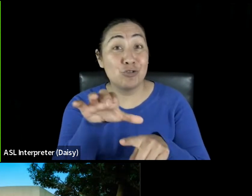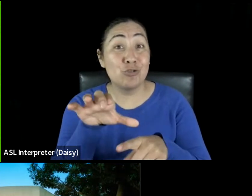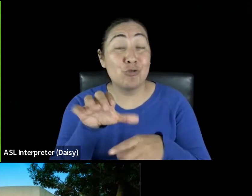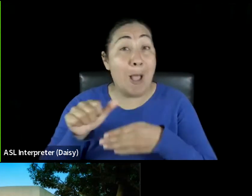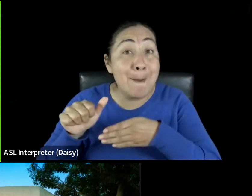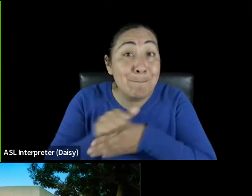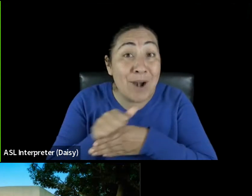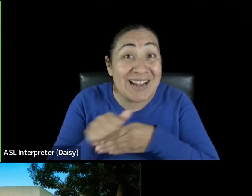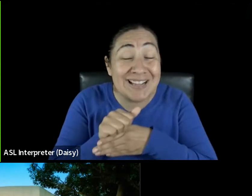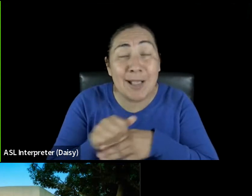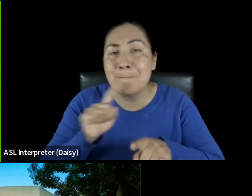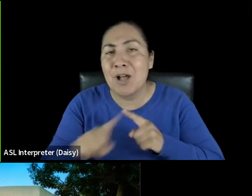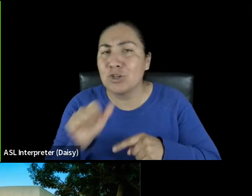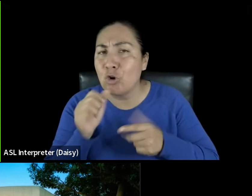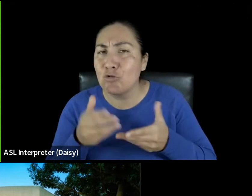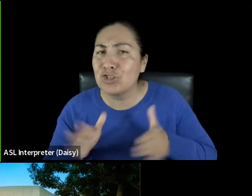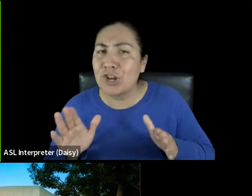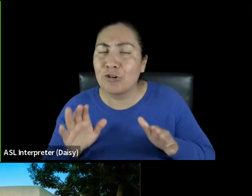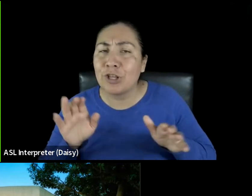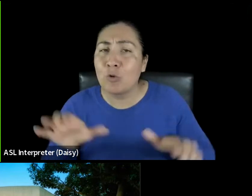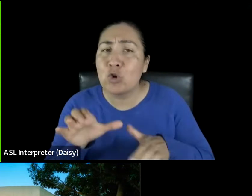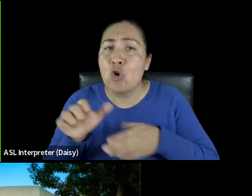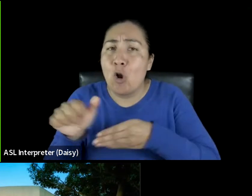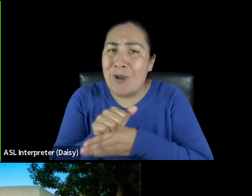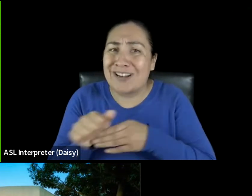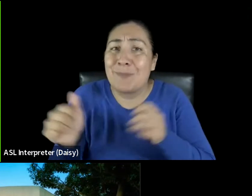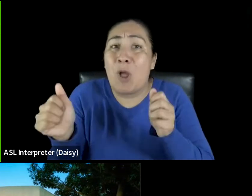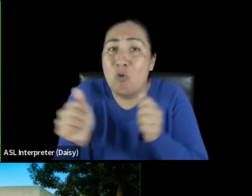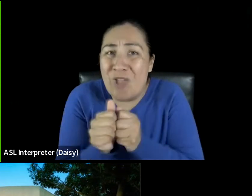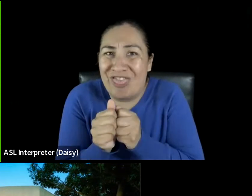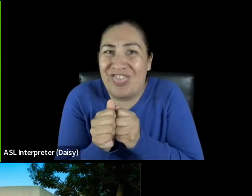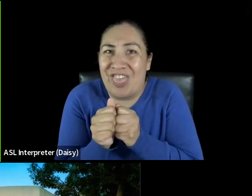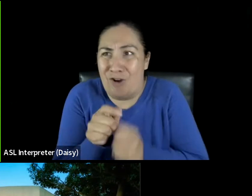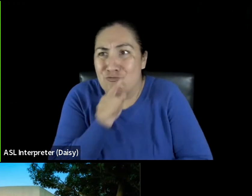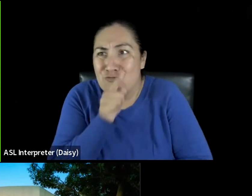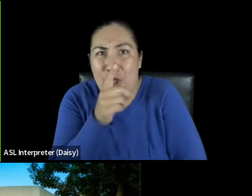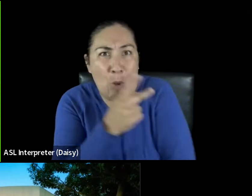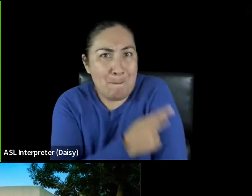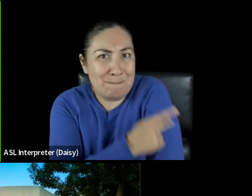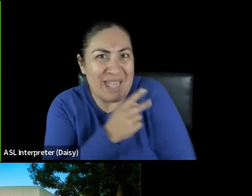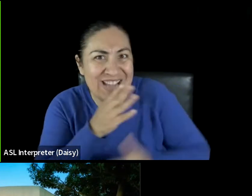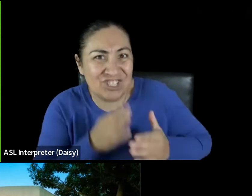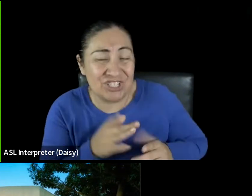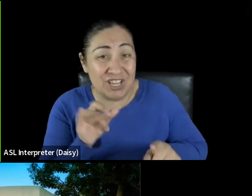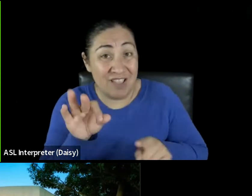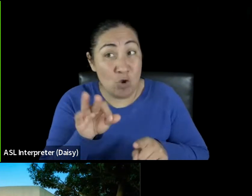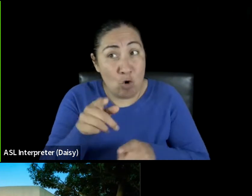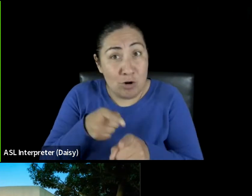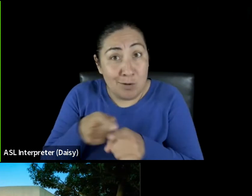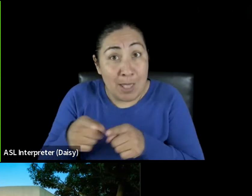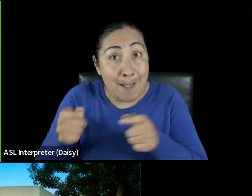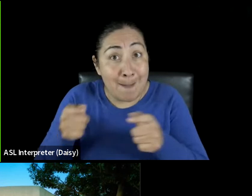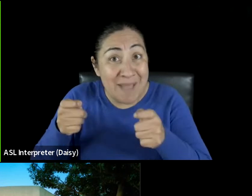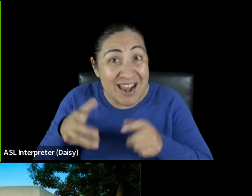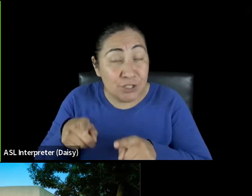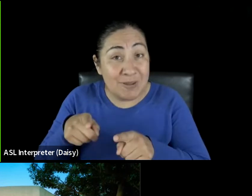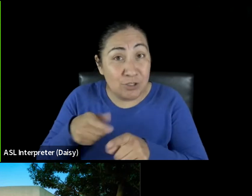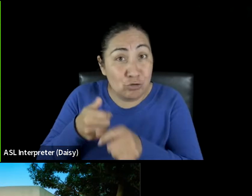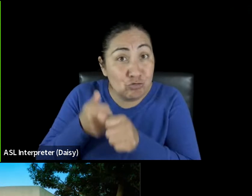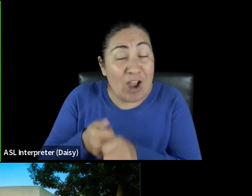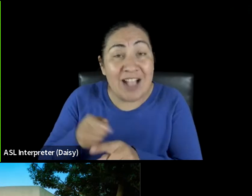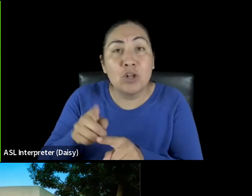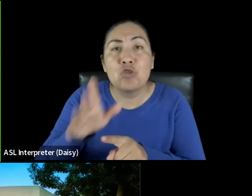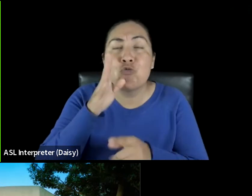generally do a practicum with patients. So if you're in the management track, you may be working with a